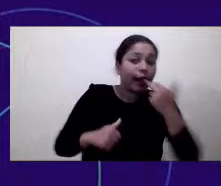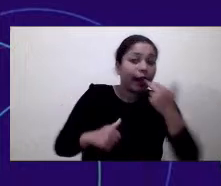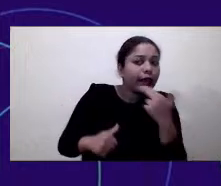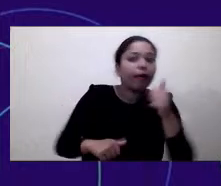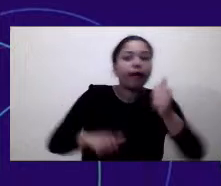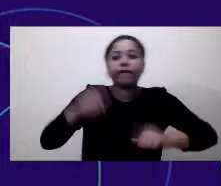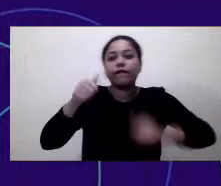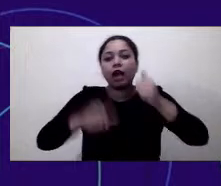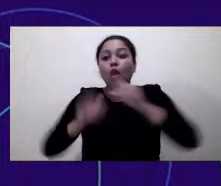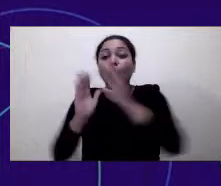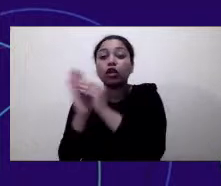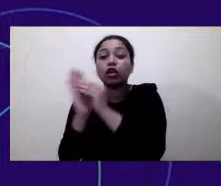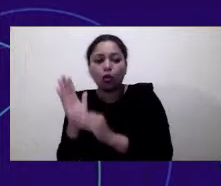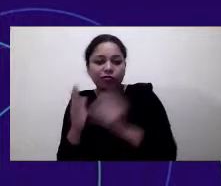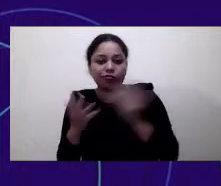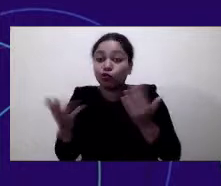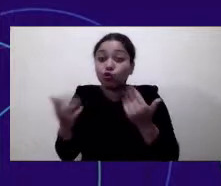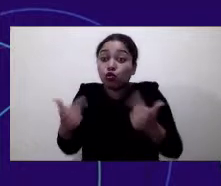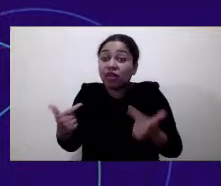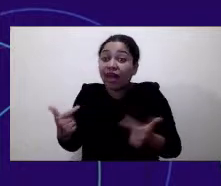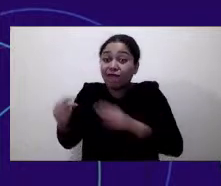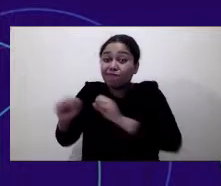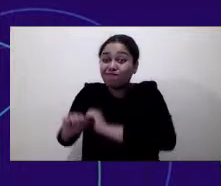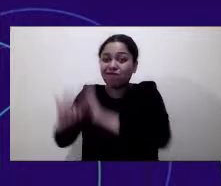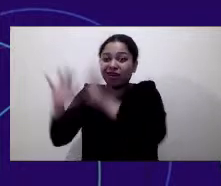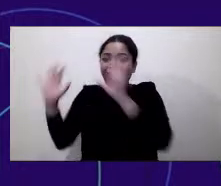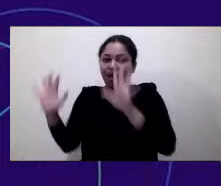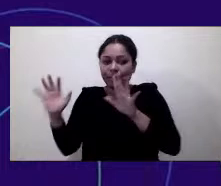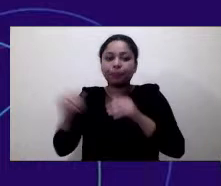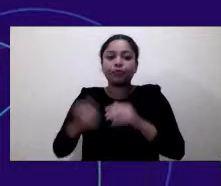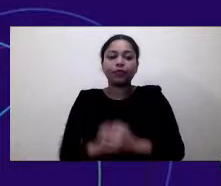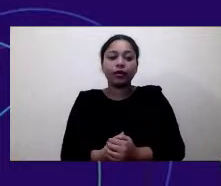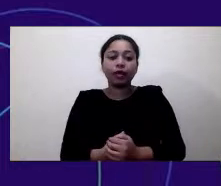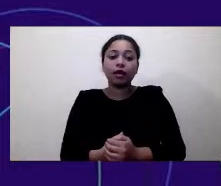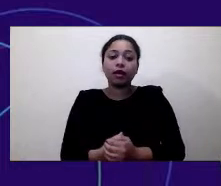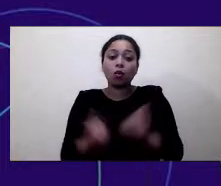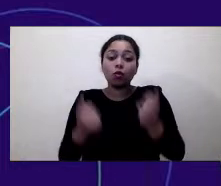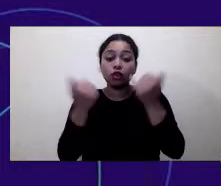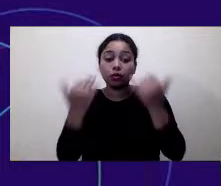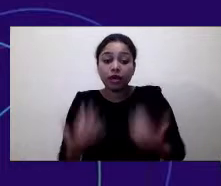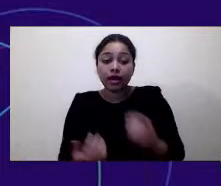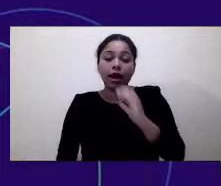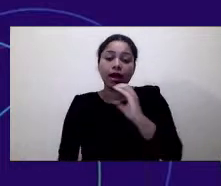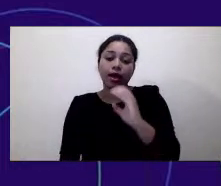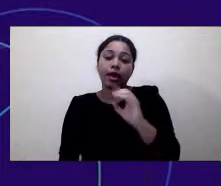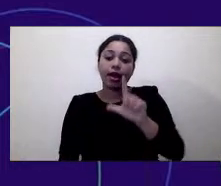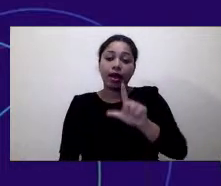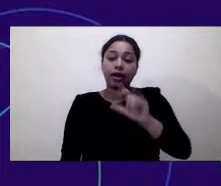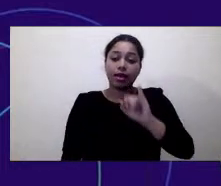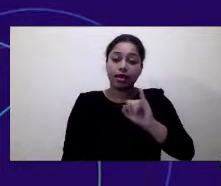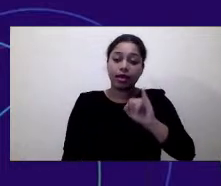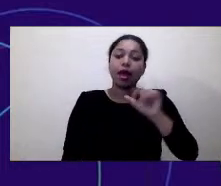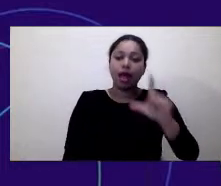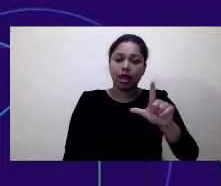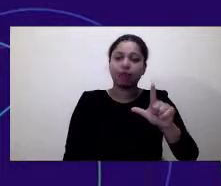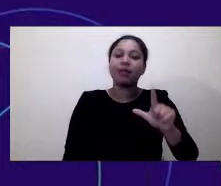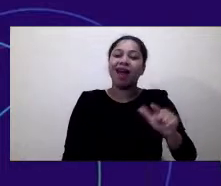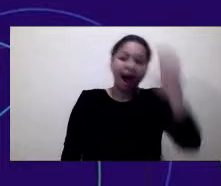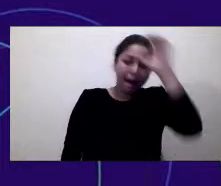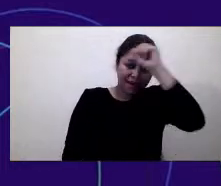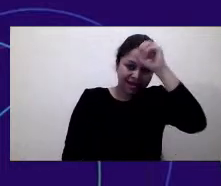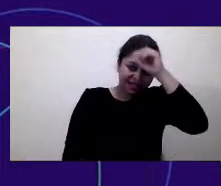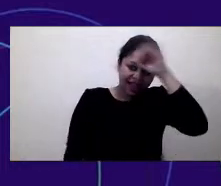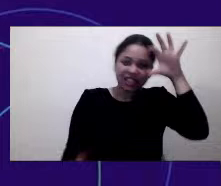So when we talk about CLIL, content and language integrated learning, we are thinking about